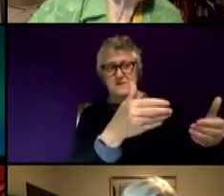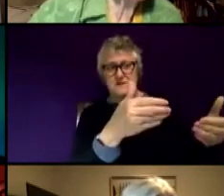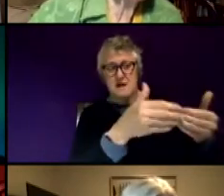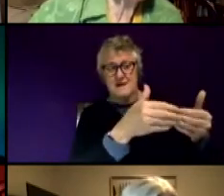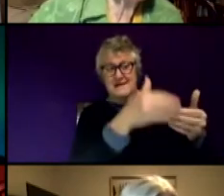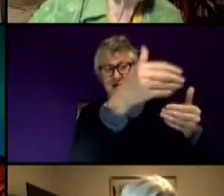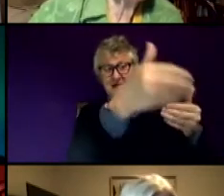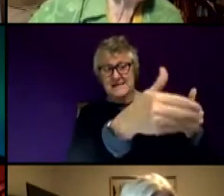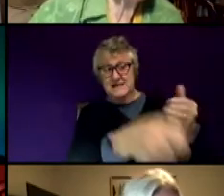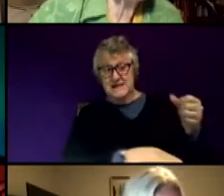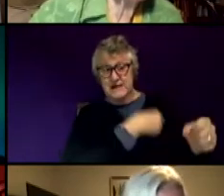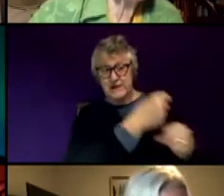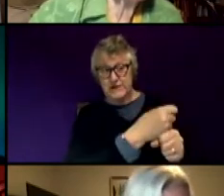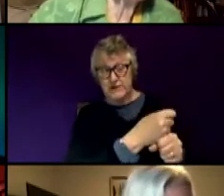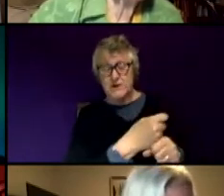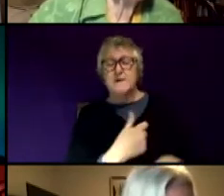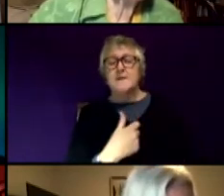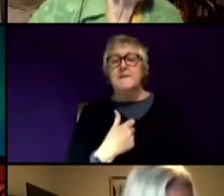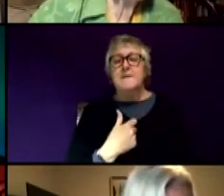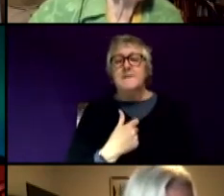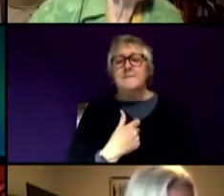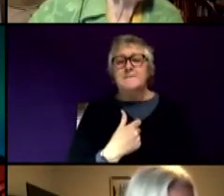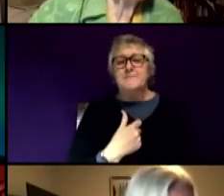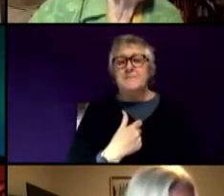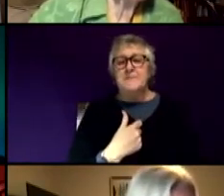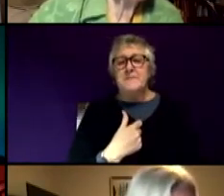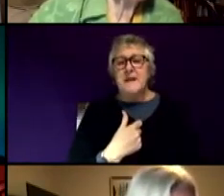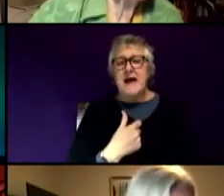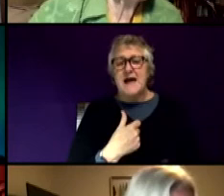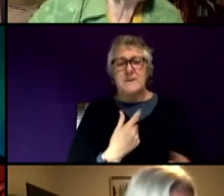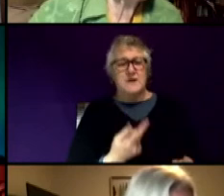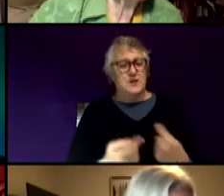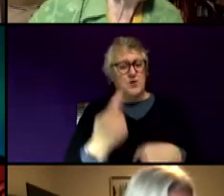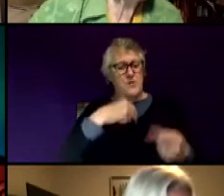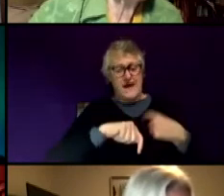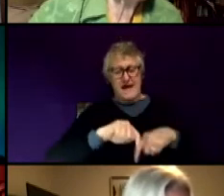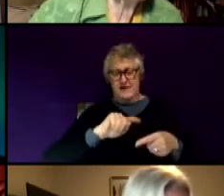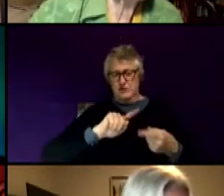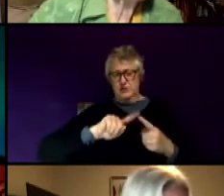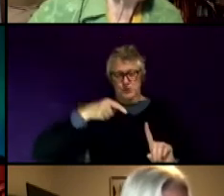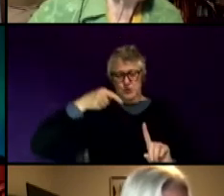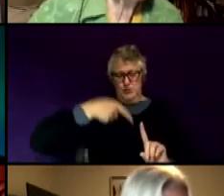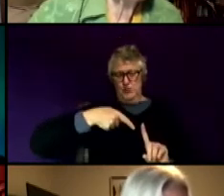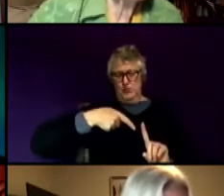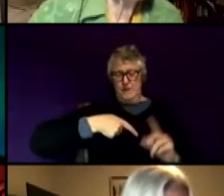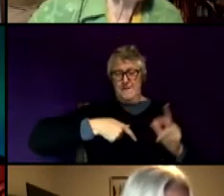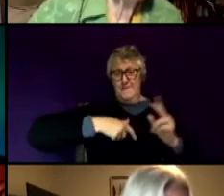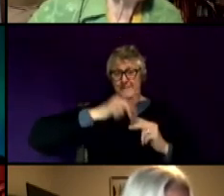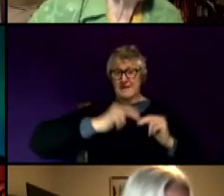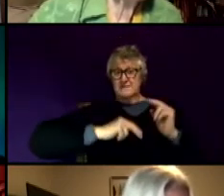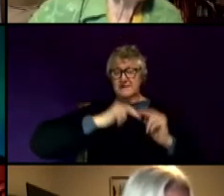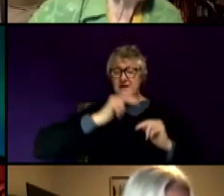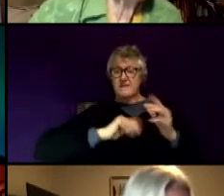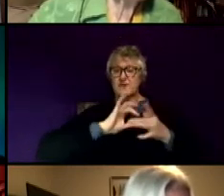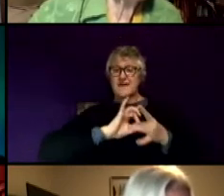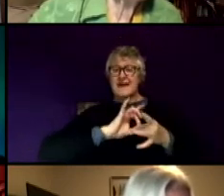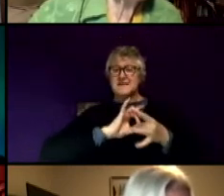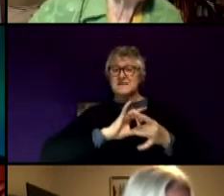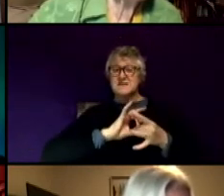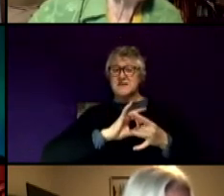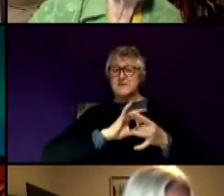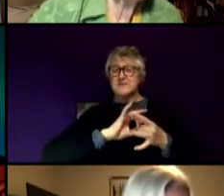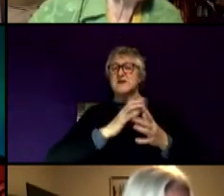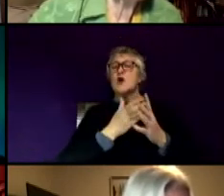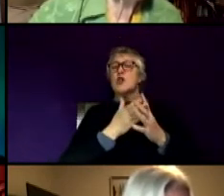I'm going to go back to the building of relationships through transparency and trust, which